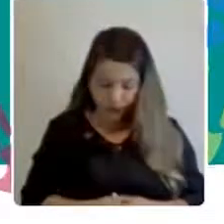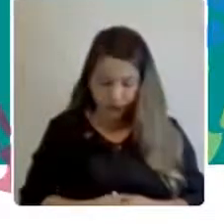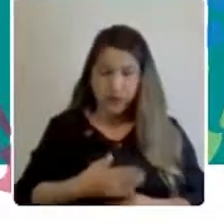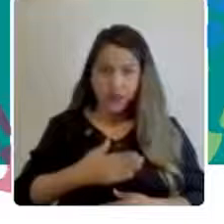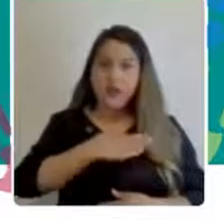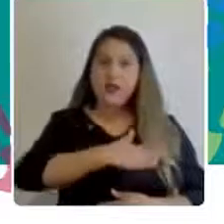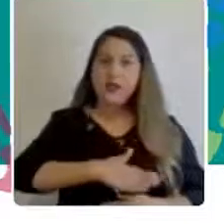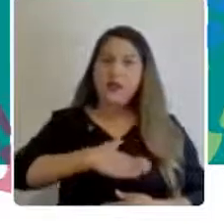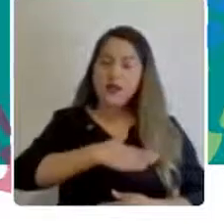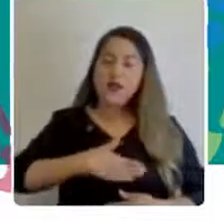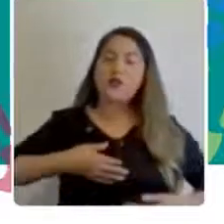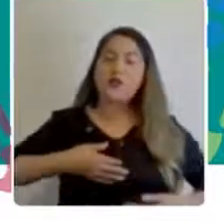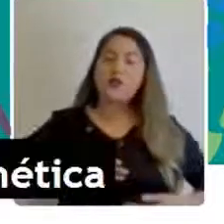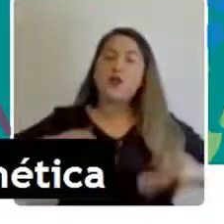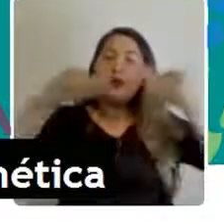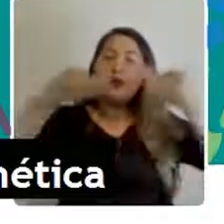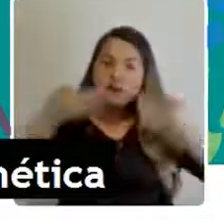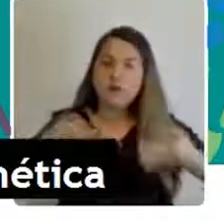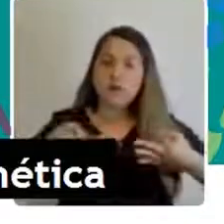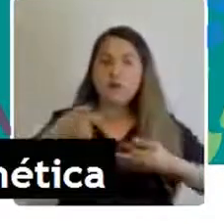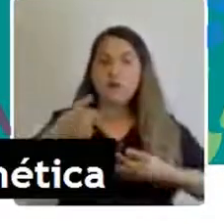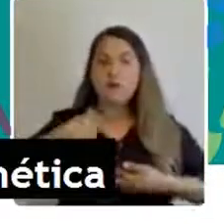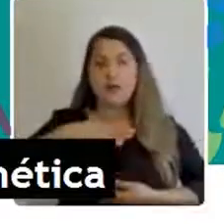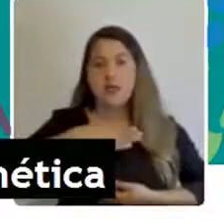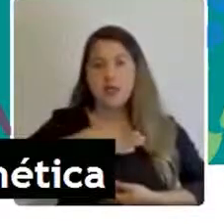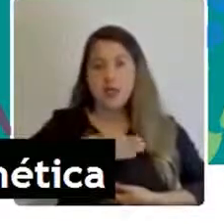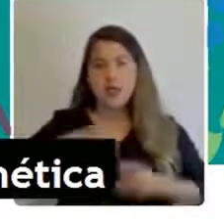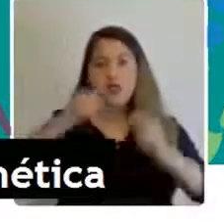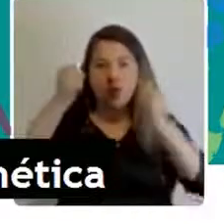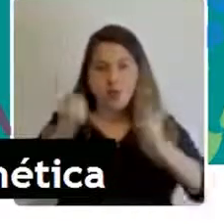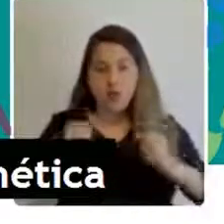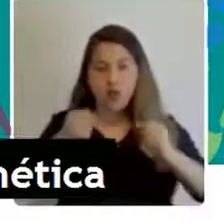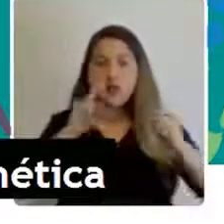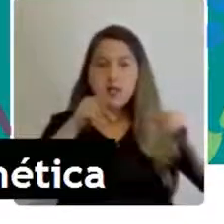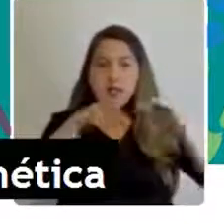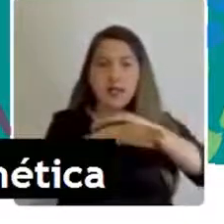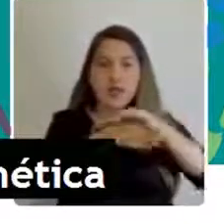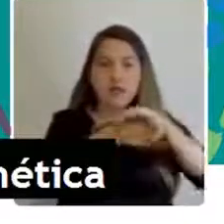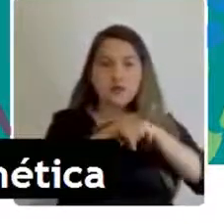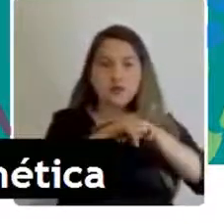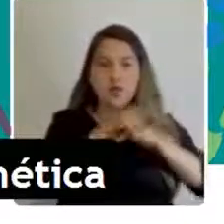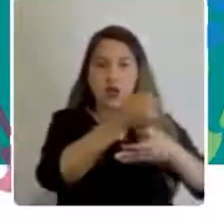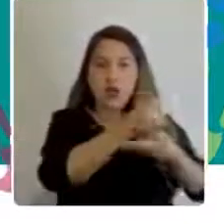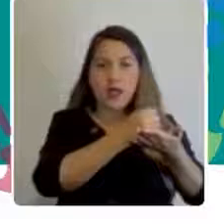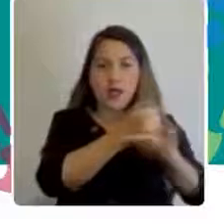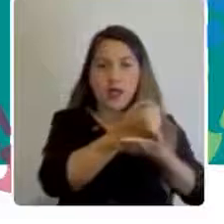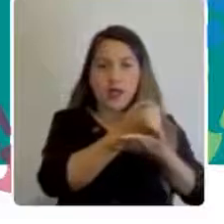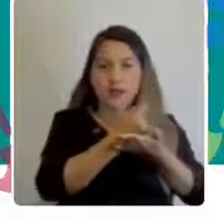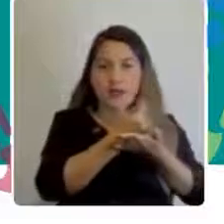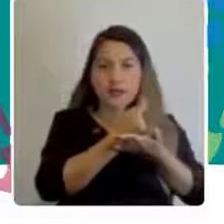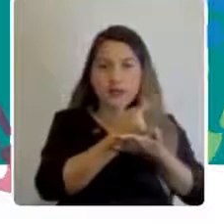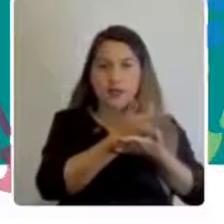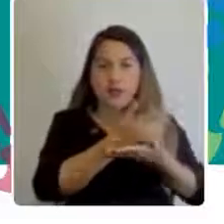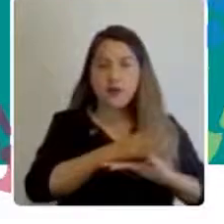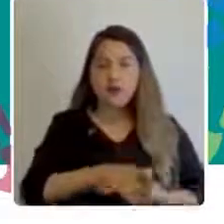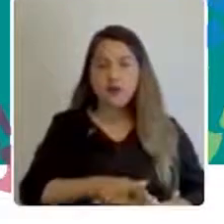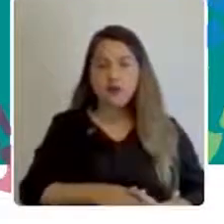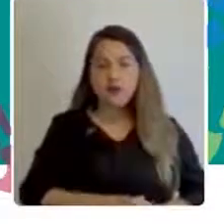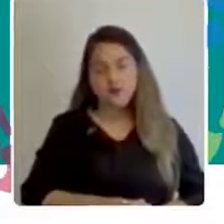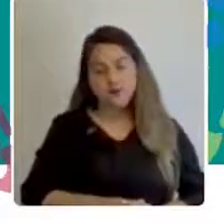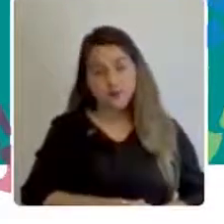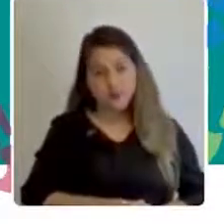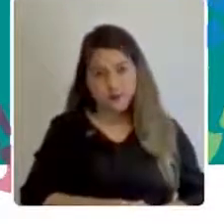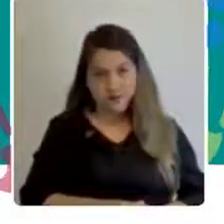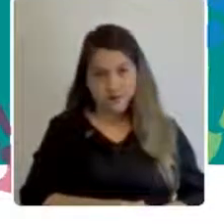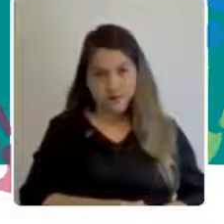going to be covered for it. We've seen a high cost of therapies for gene therapies approaching $2